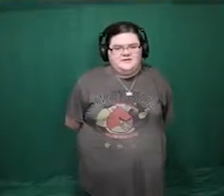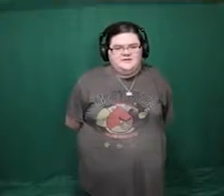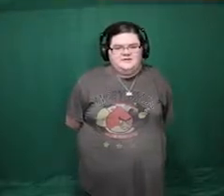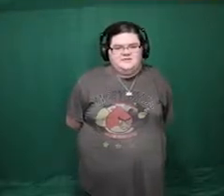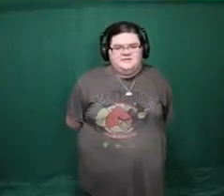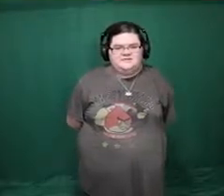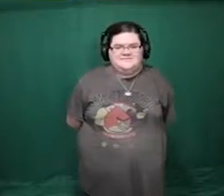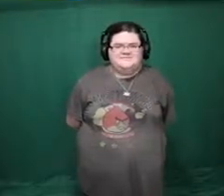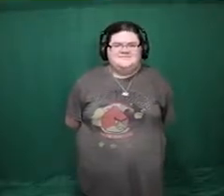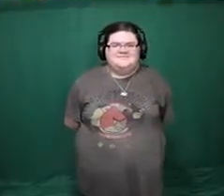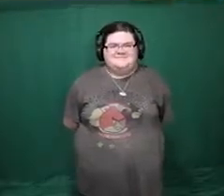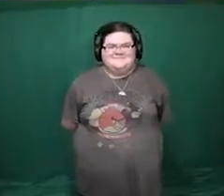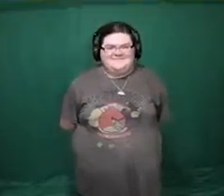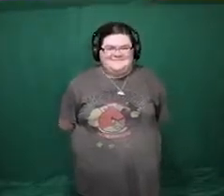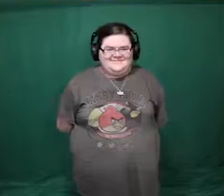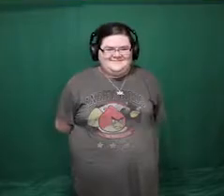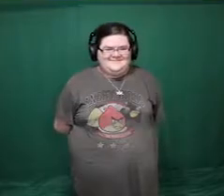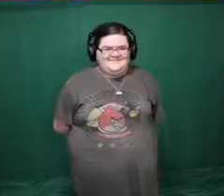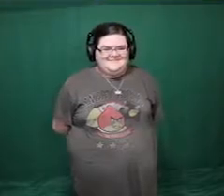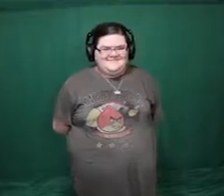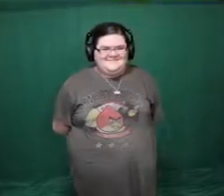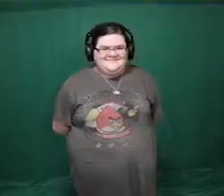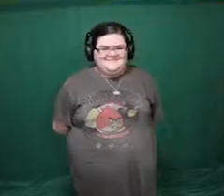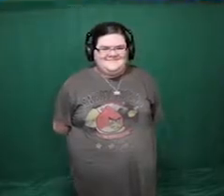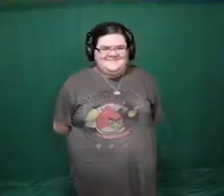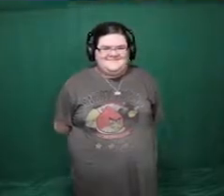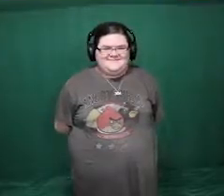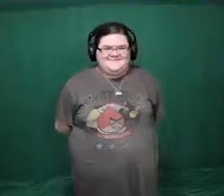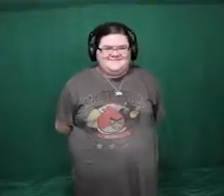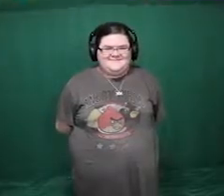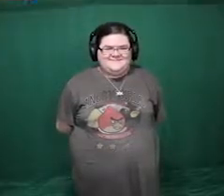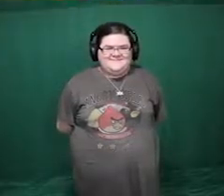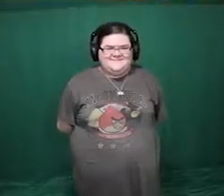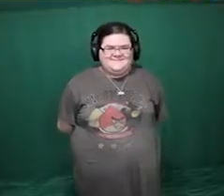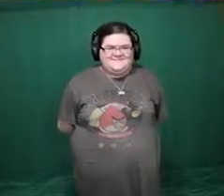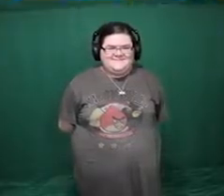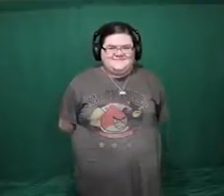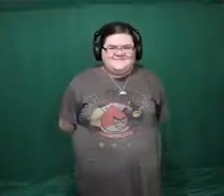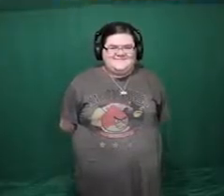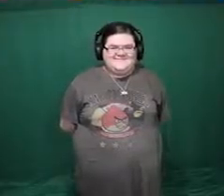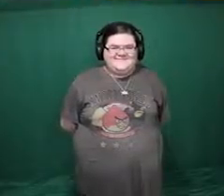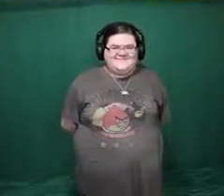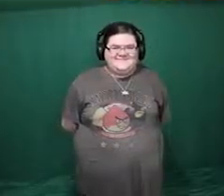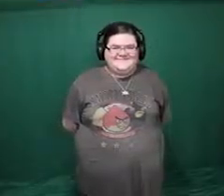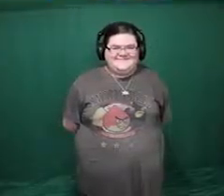Let's go, JJ. Let's go. Get away from the crowd.